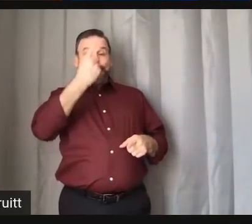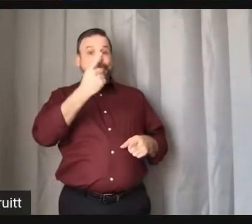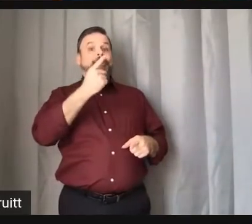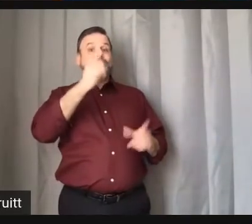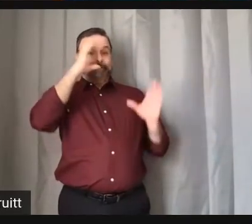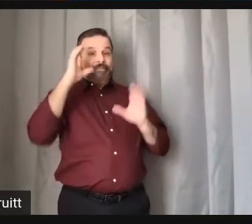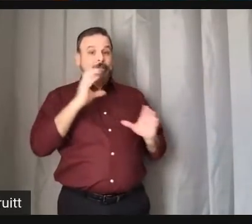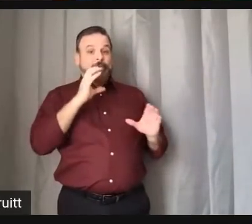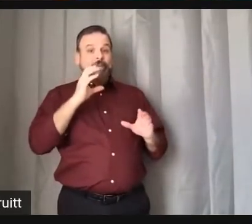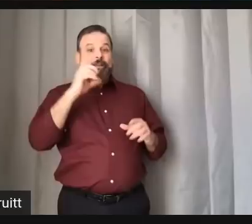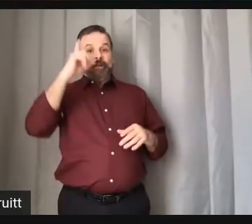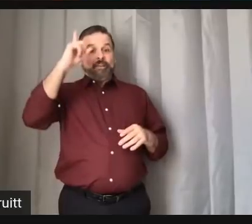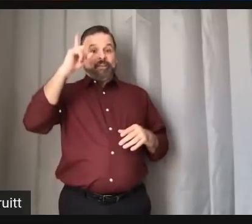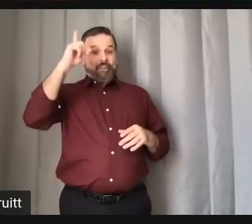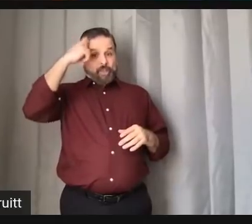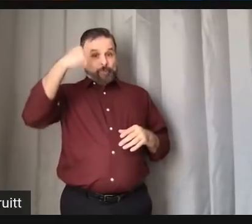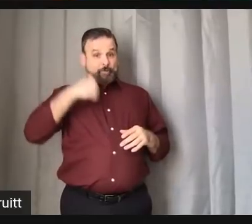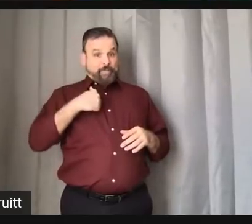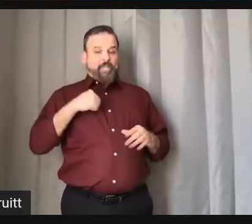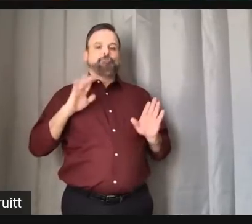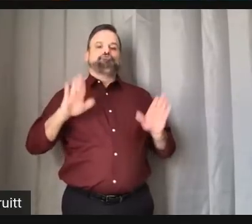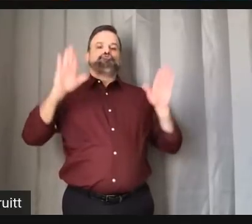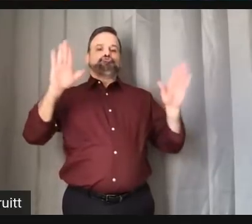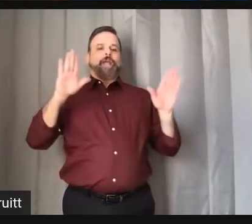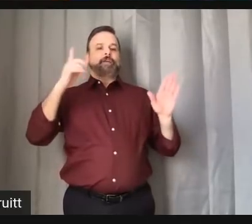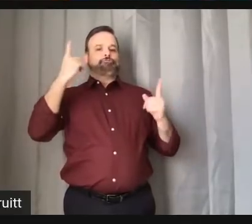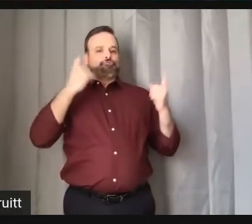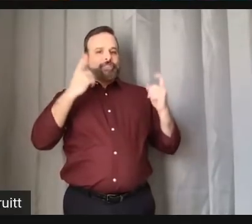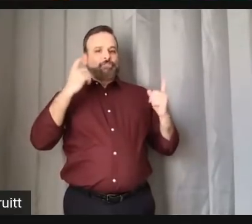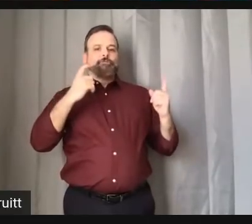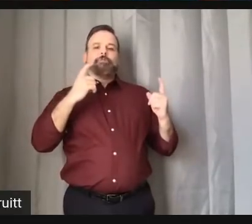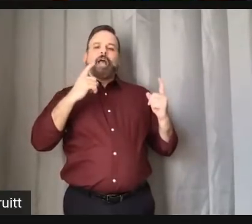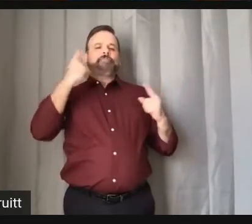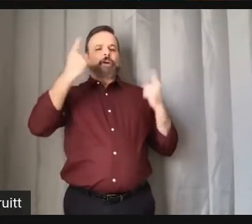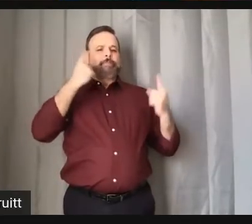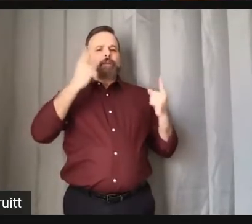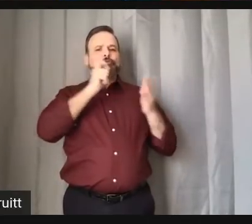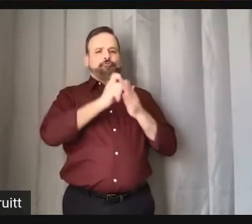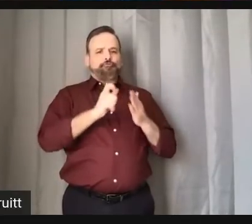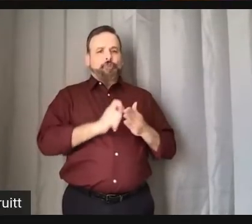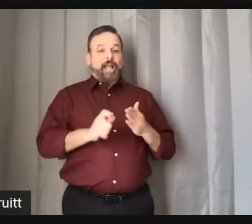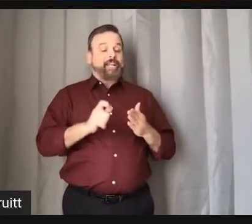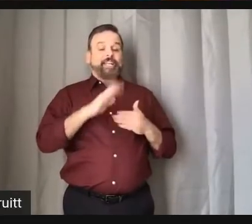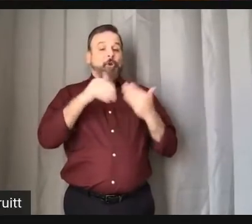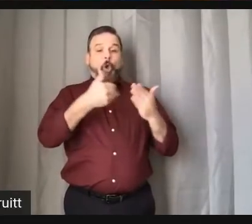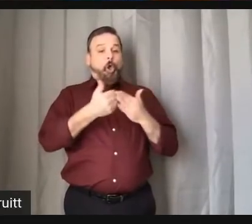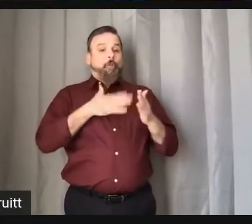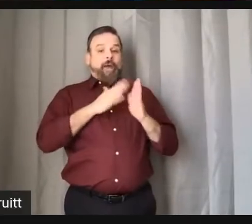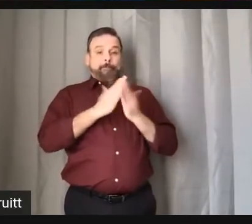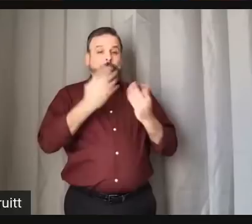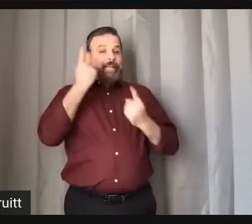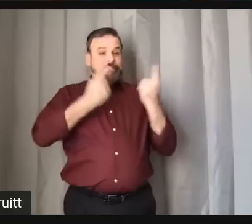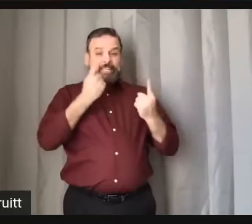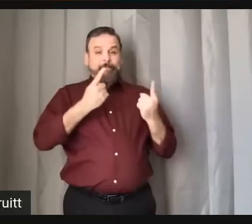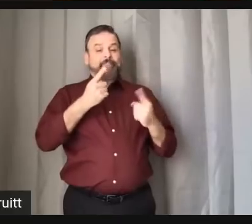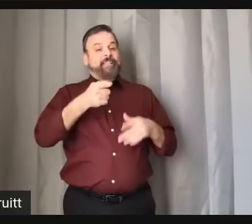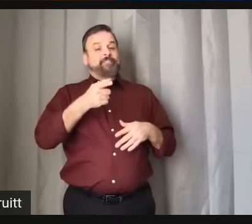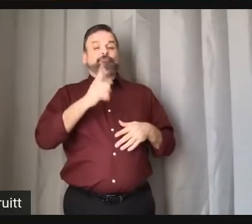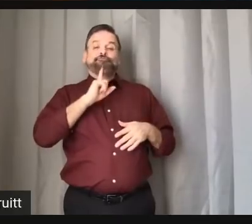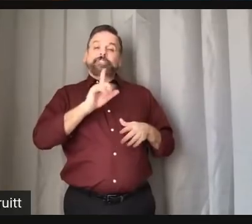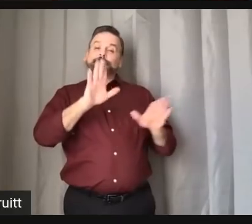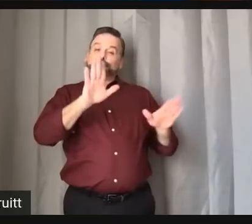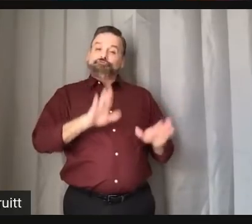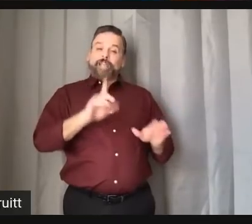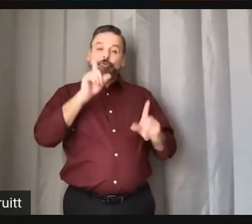For me, it's like, it's a really great question. It's something I thought a lot about, both in writing DACTYL HILL and Shadow. Everything I write, I think about that very question, because that's our job,